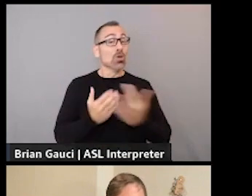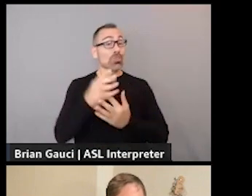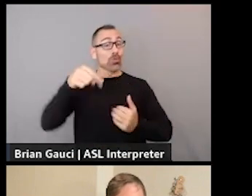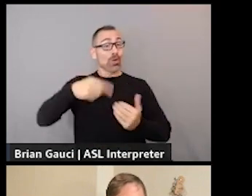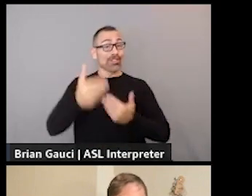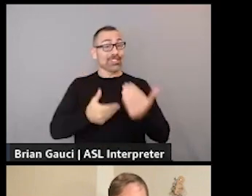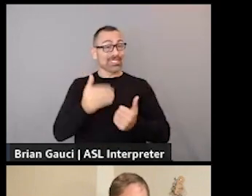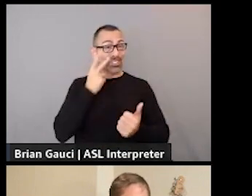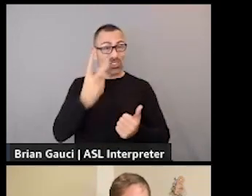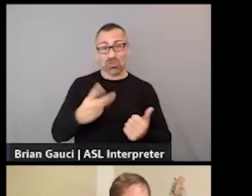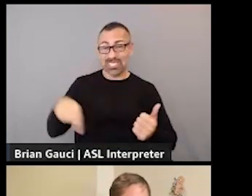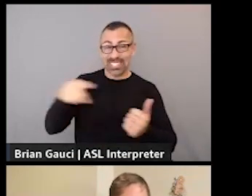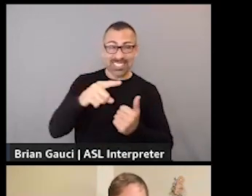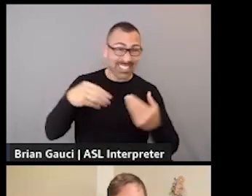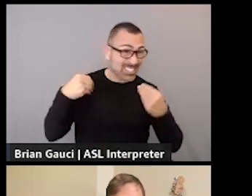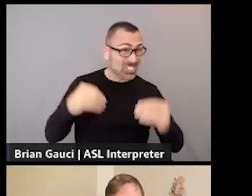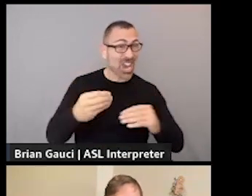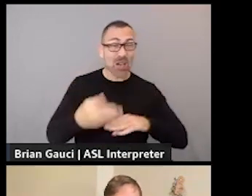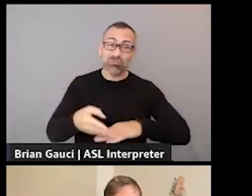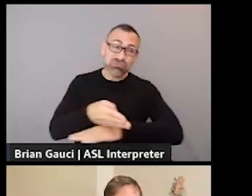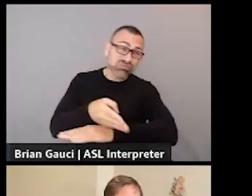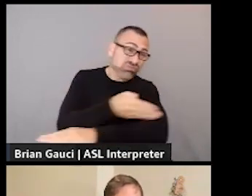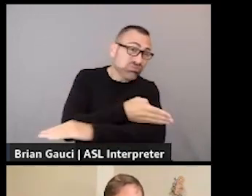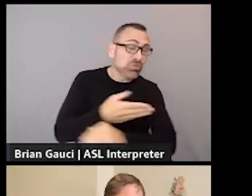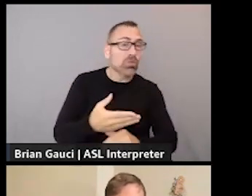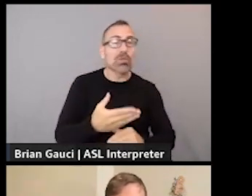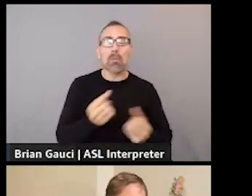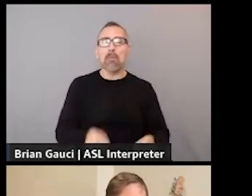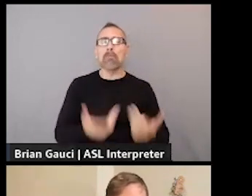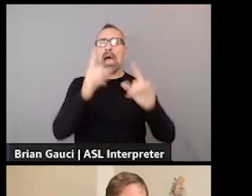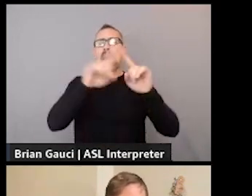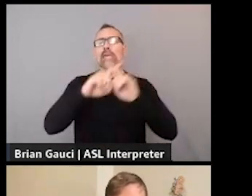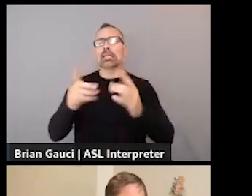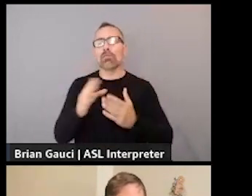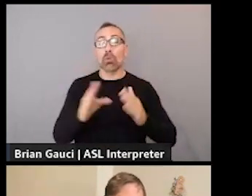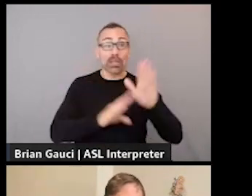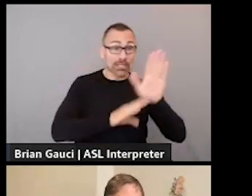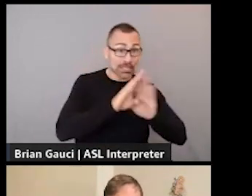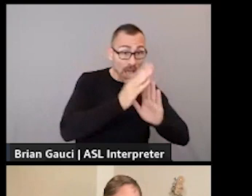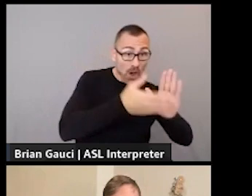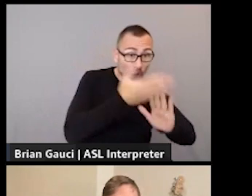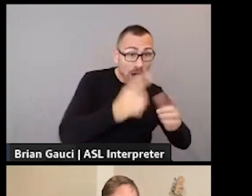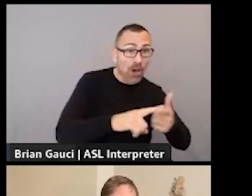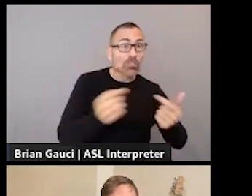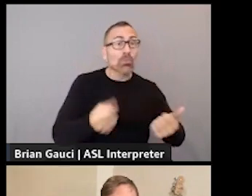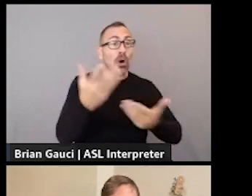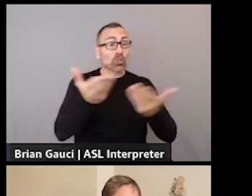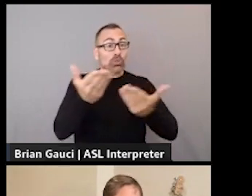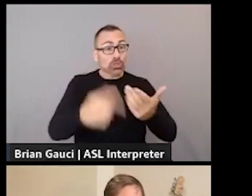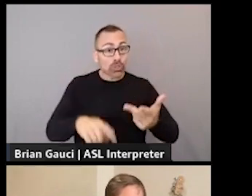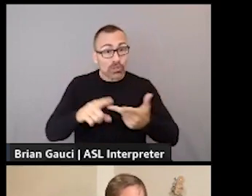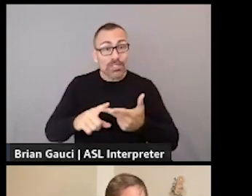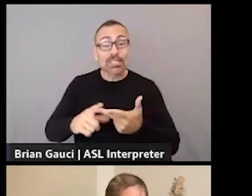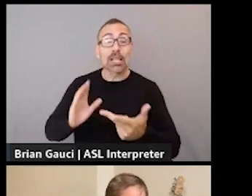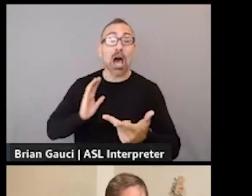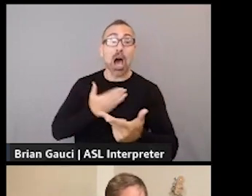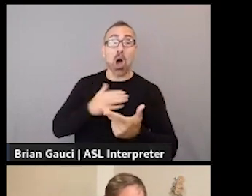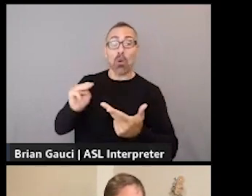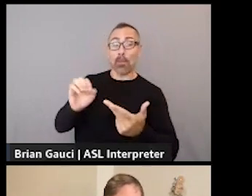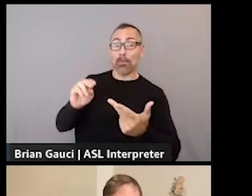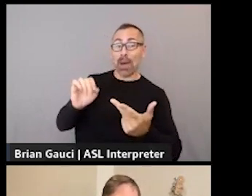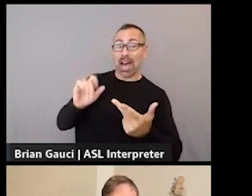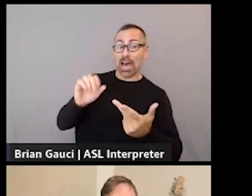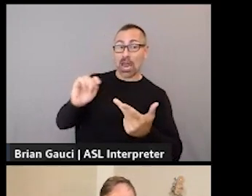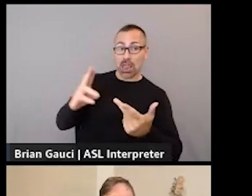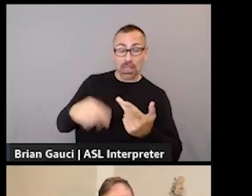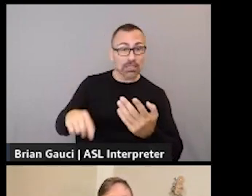ways, from DevOps to microservices to breaking out my monolith. So this episode, you're actually getting a sneak peek.